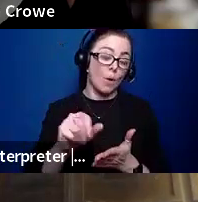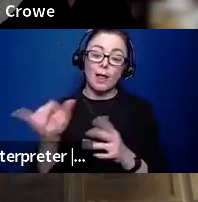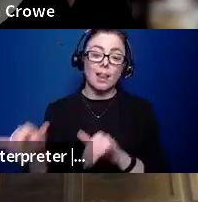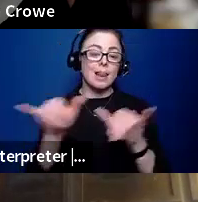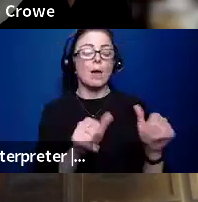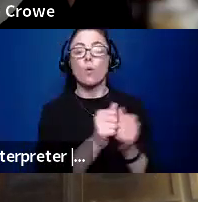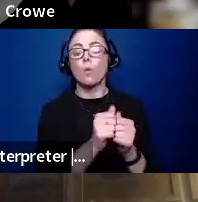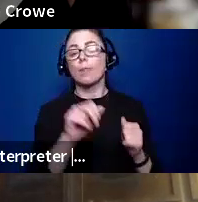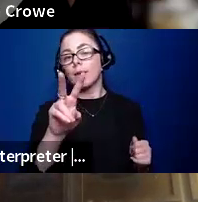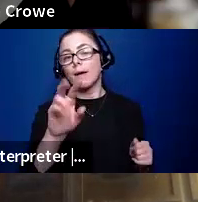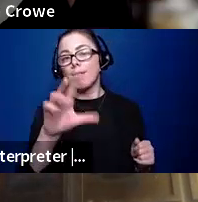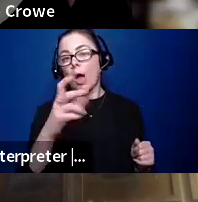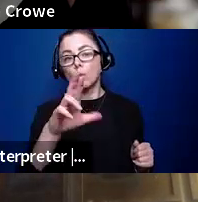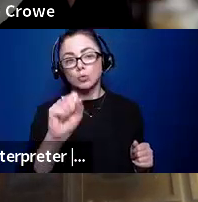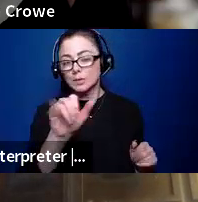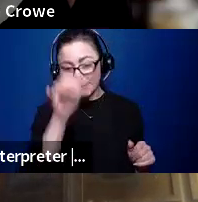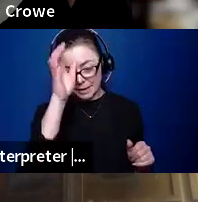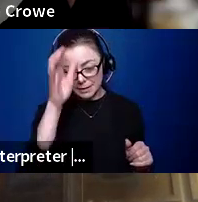vouchers. And we may not be able to